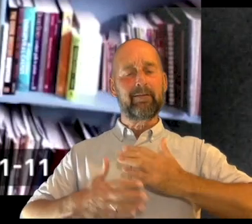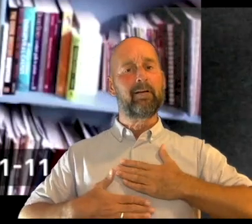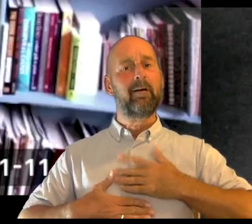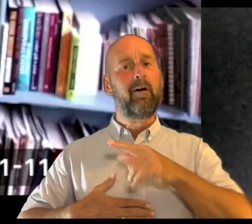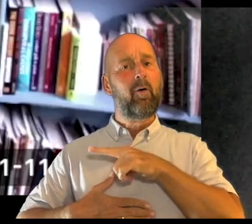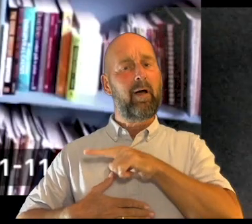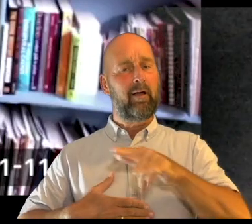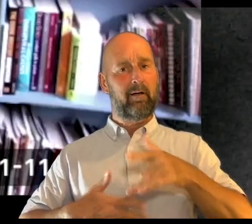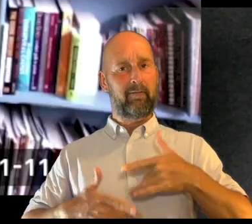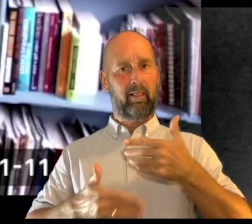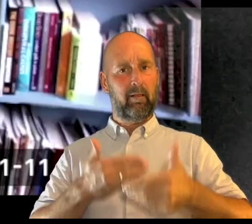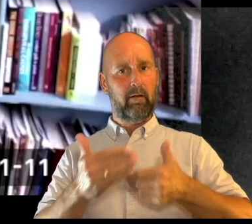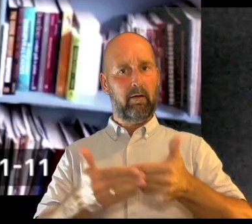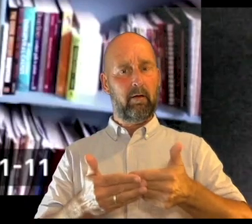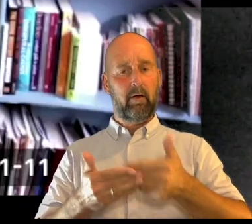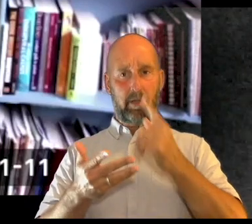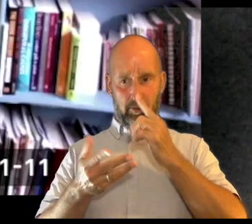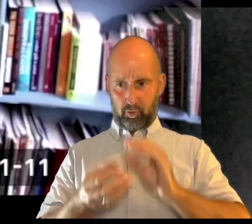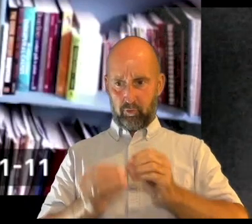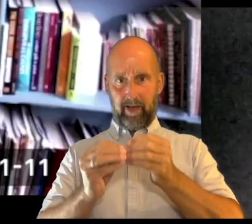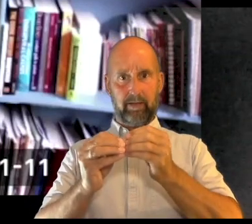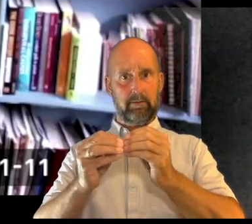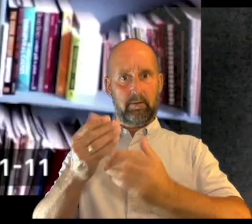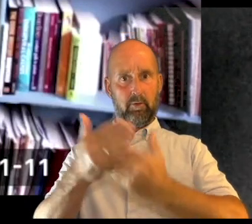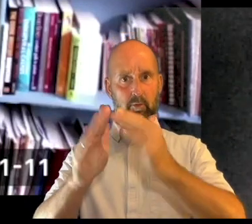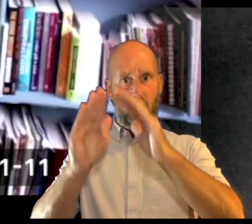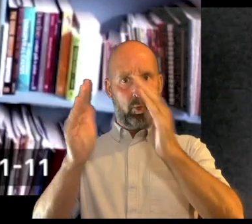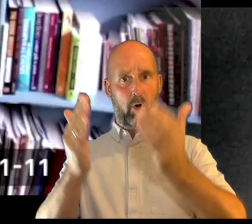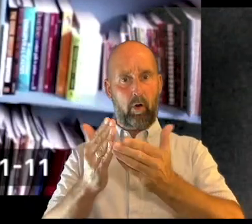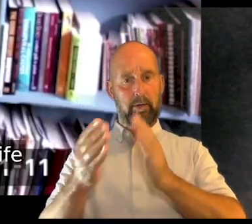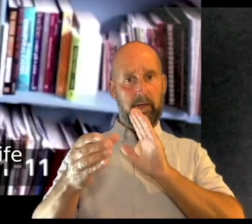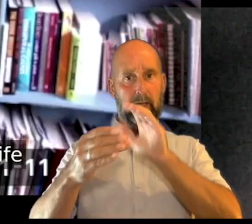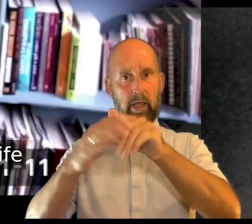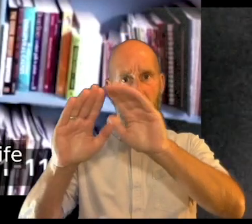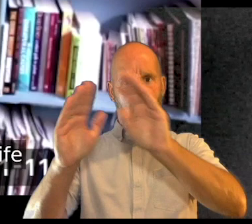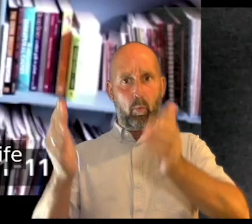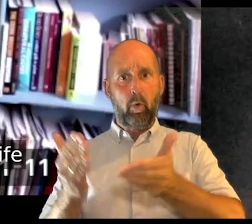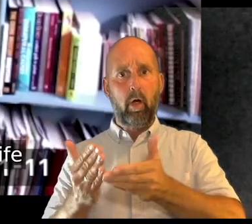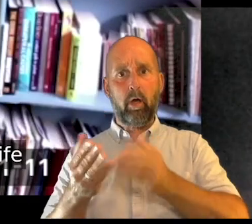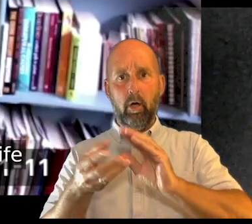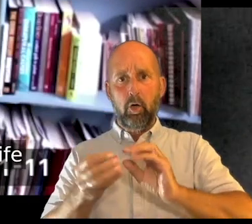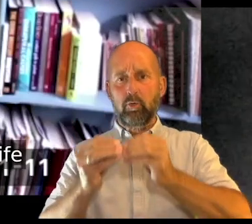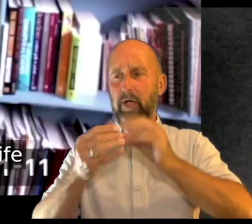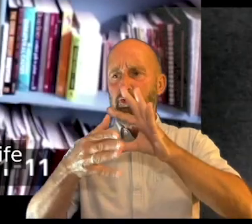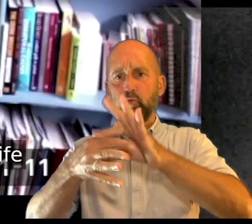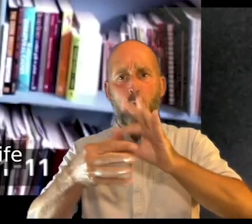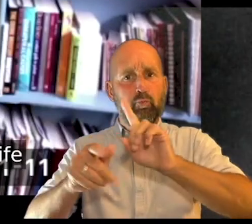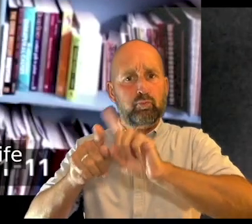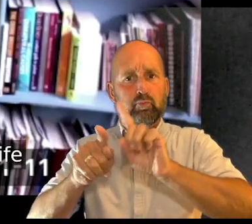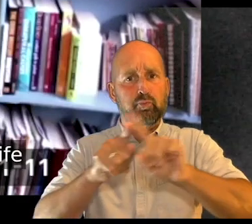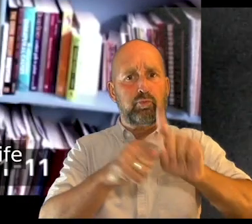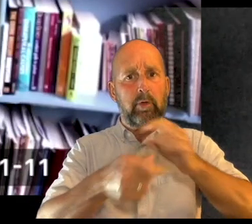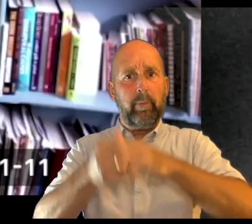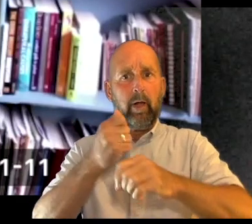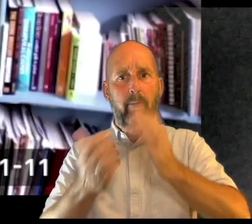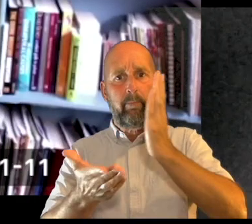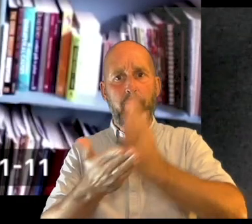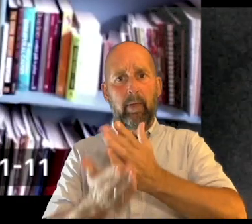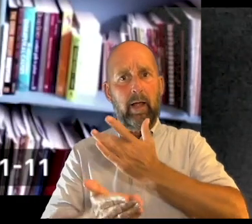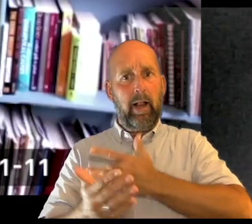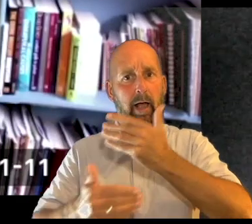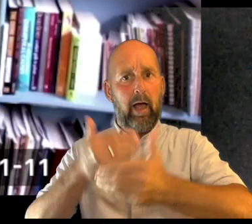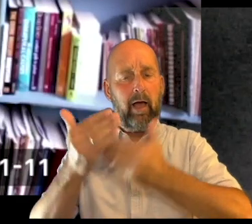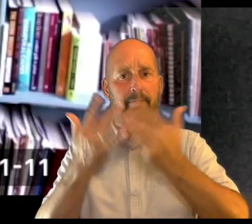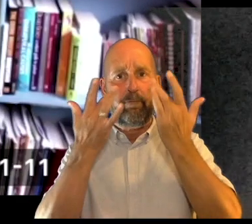wonderful gift to be able to create another world, to go into another world, to create stories and bring them to life and have